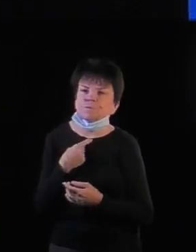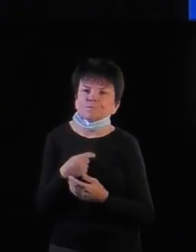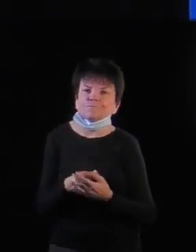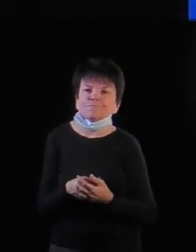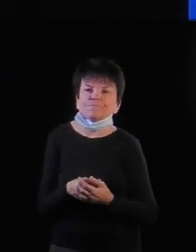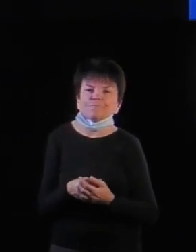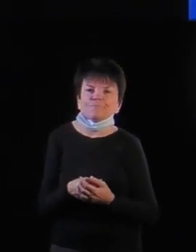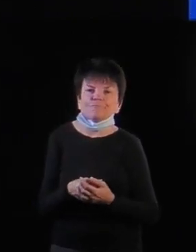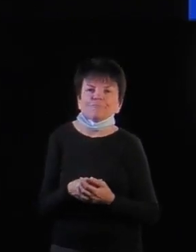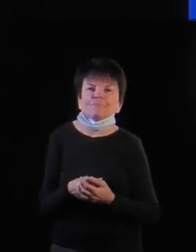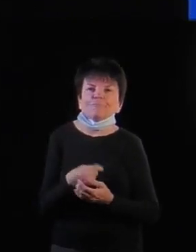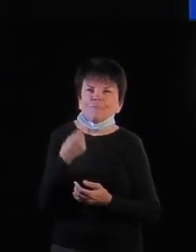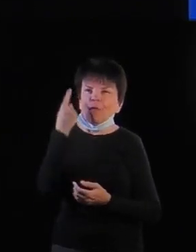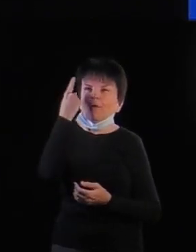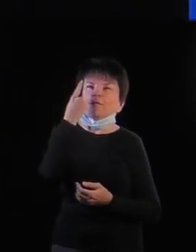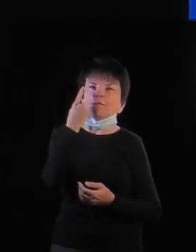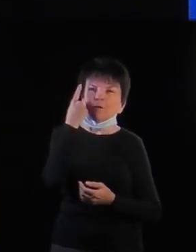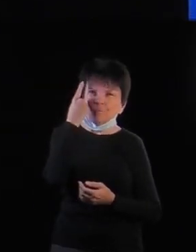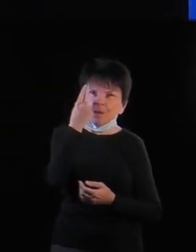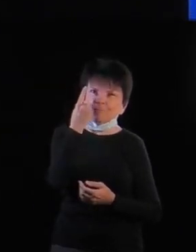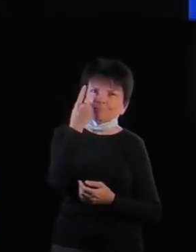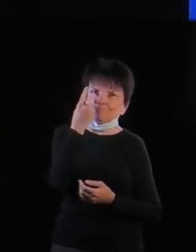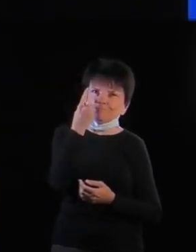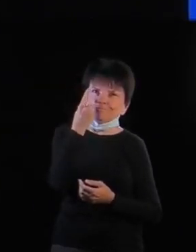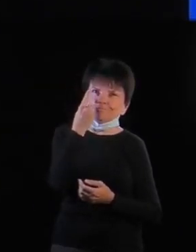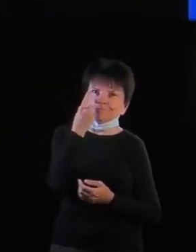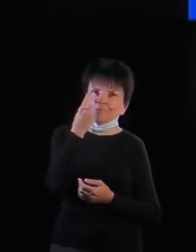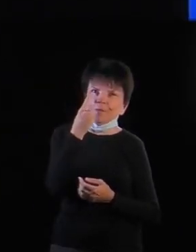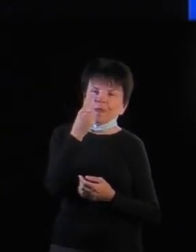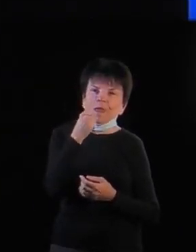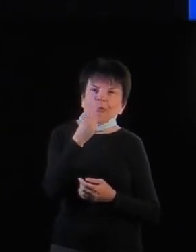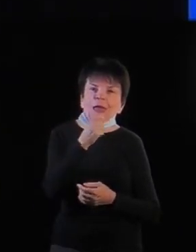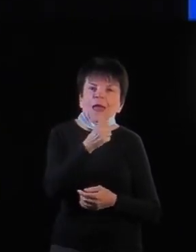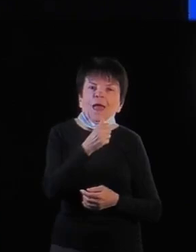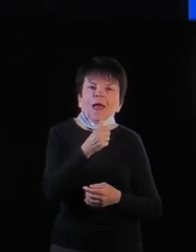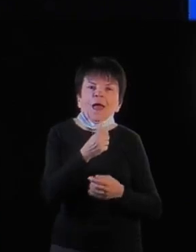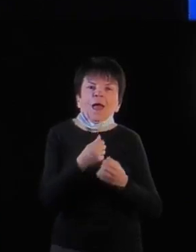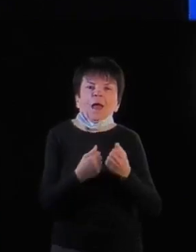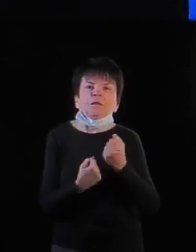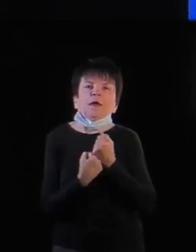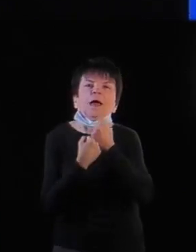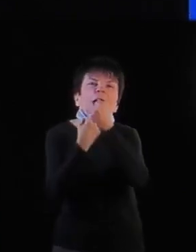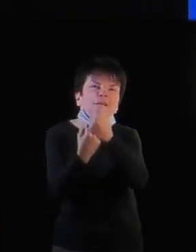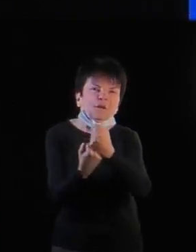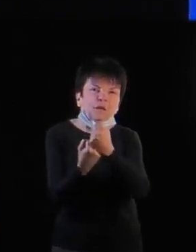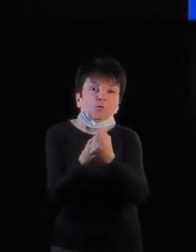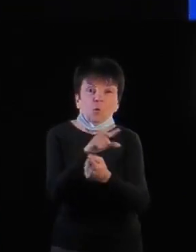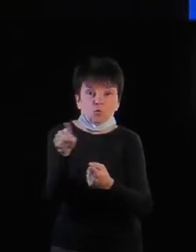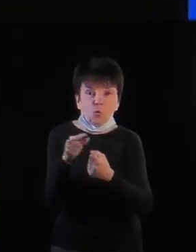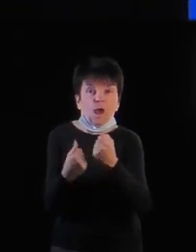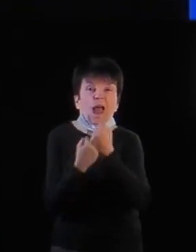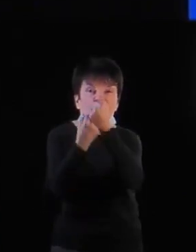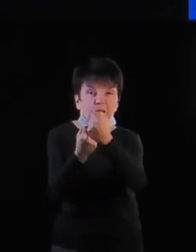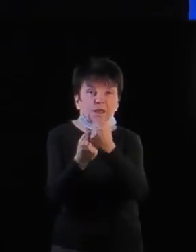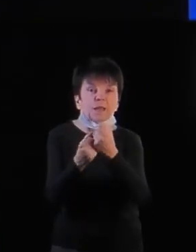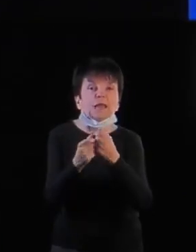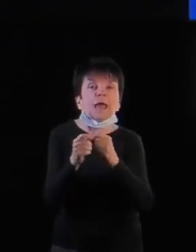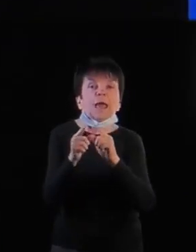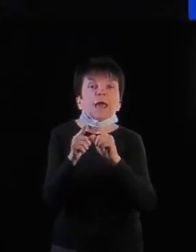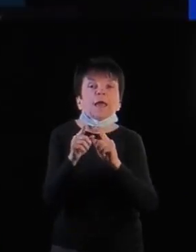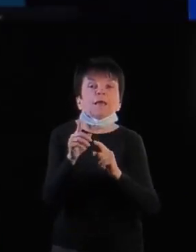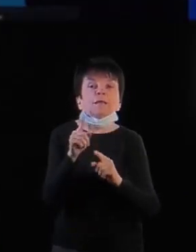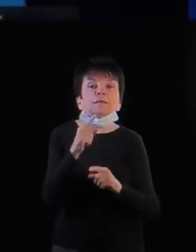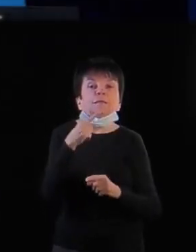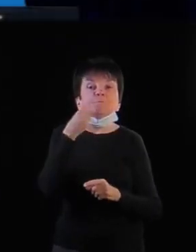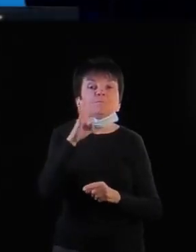And think about that in the context of being an advocate, speaking on behalf of Jesus, representing him well. If we represent